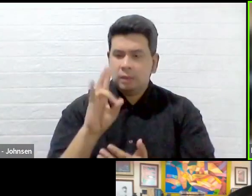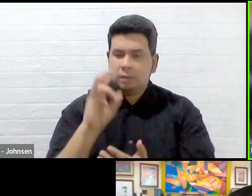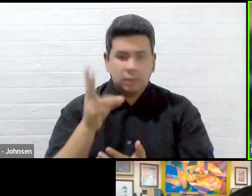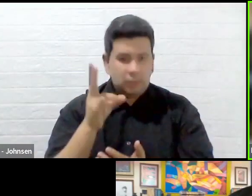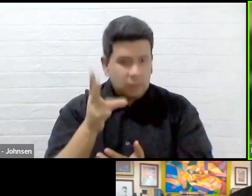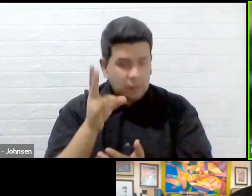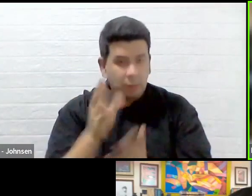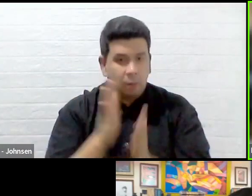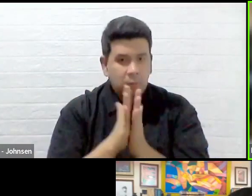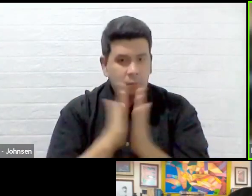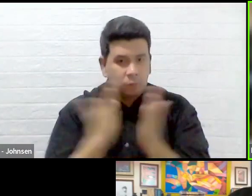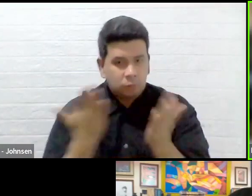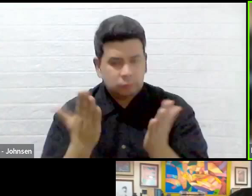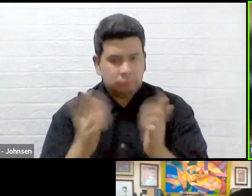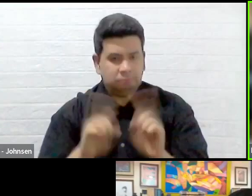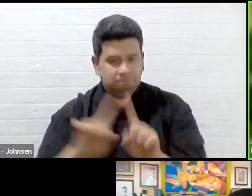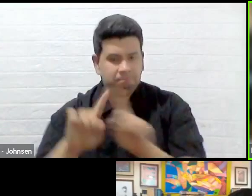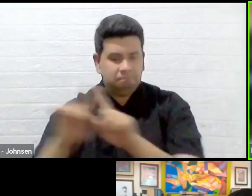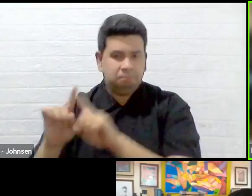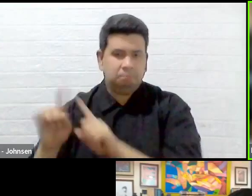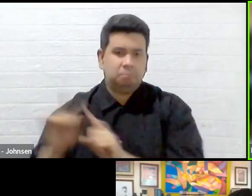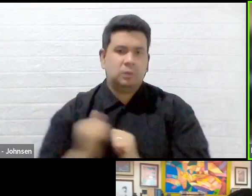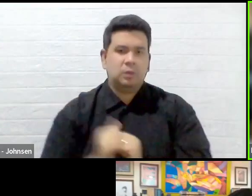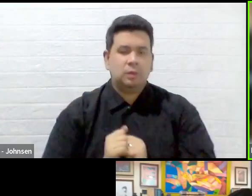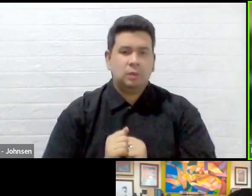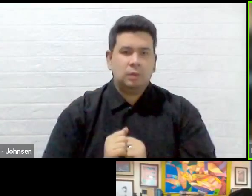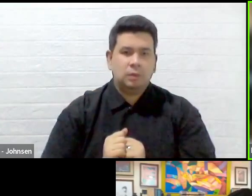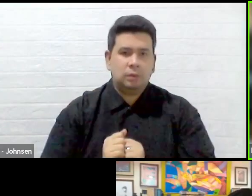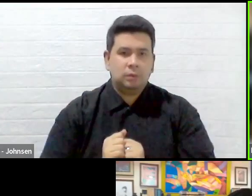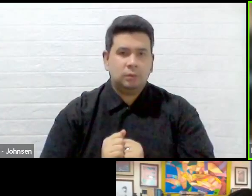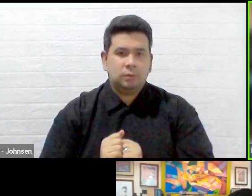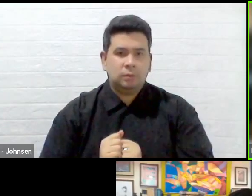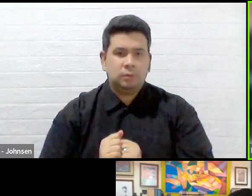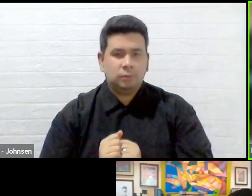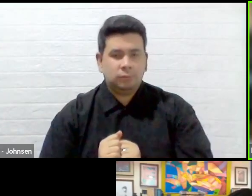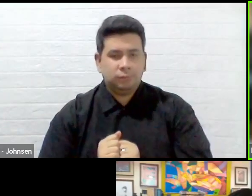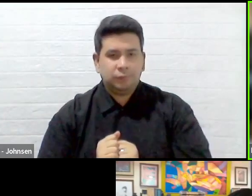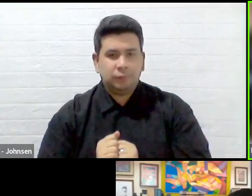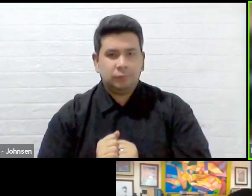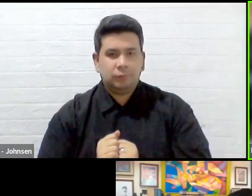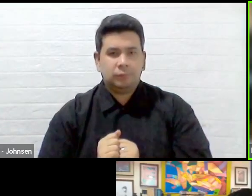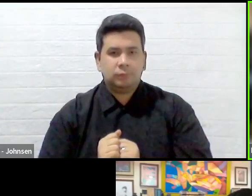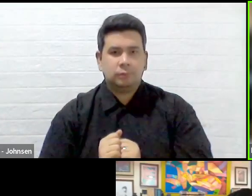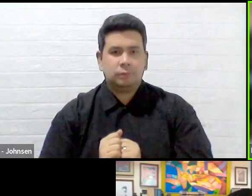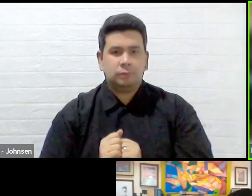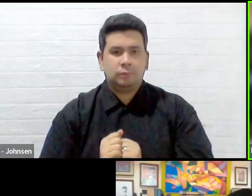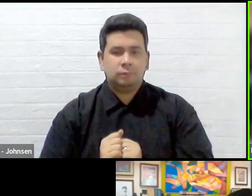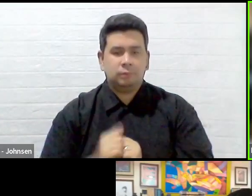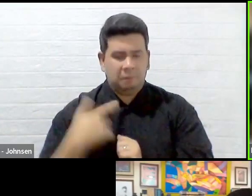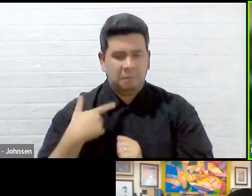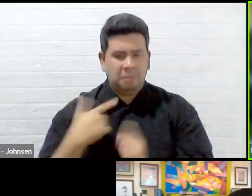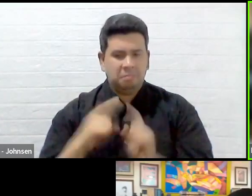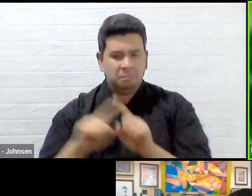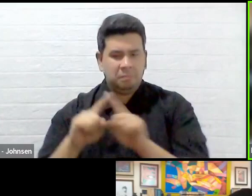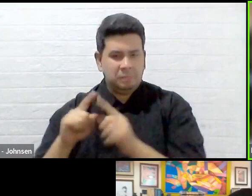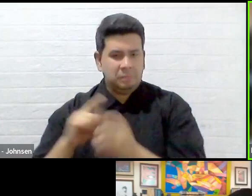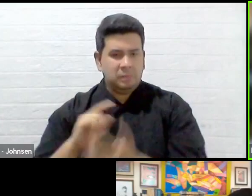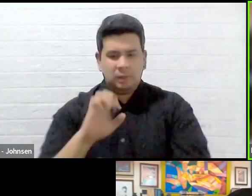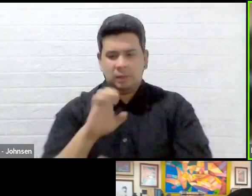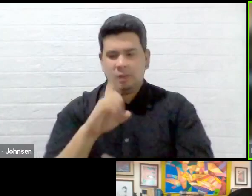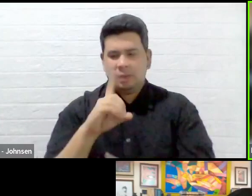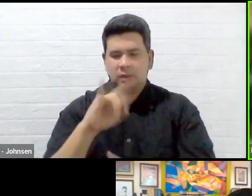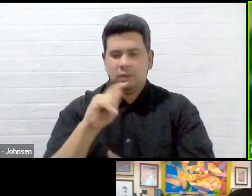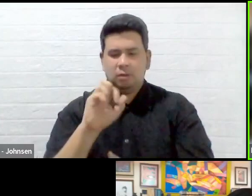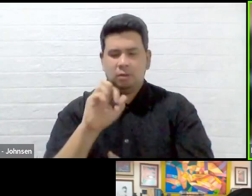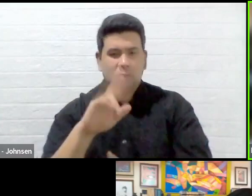and monographs. He also has a column Baliksaysay for the alternative media outfit Bulatlat. And I will add also that he's